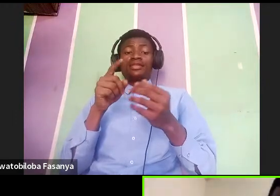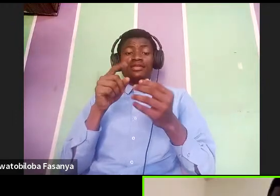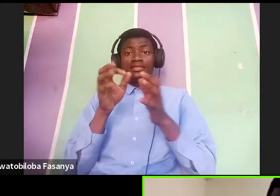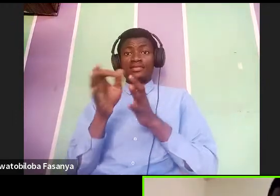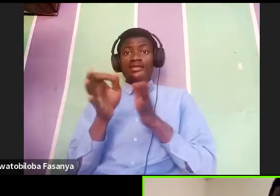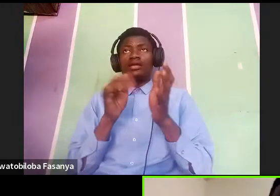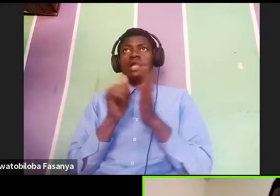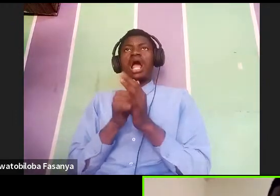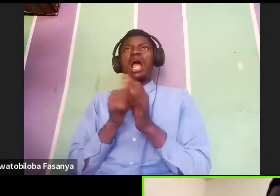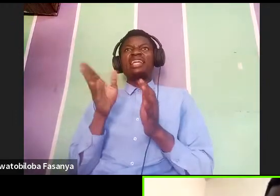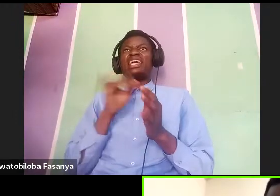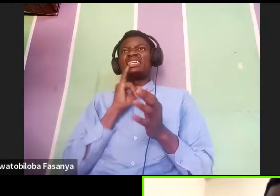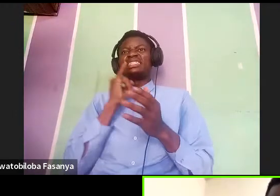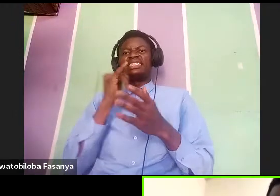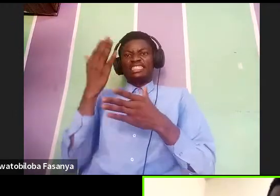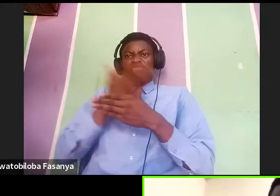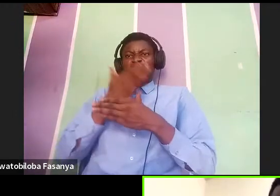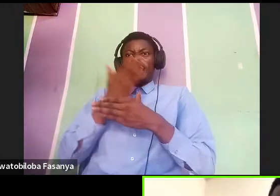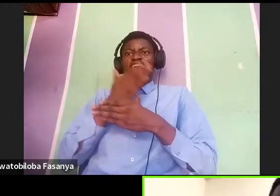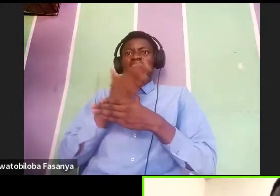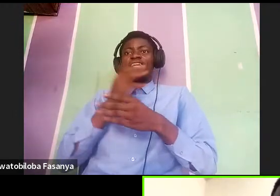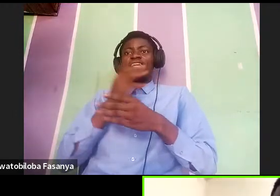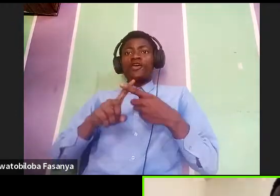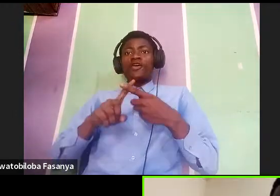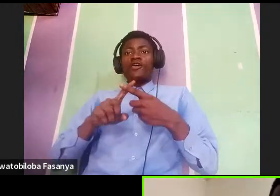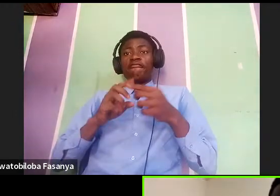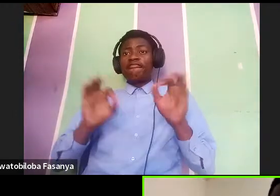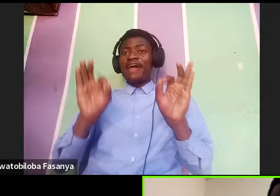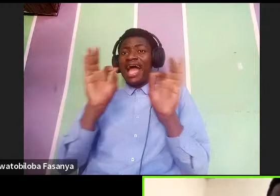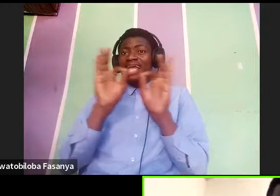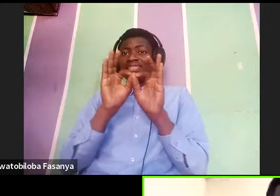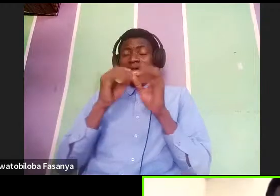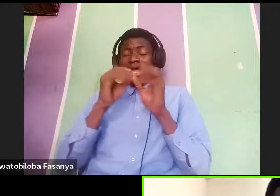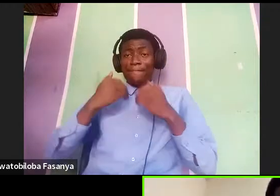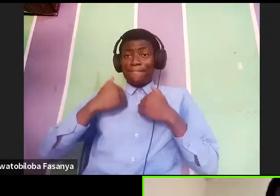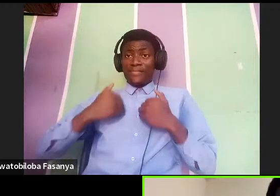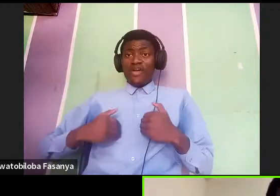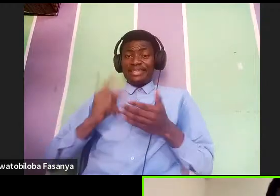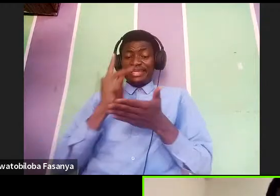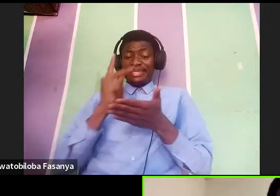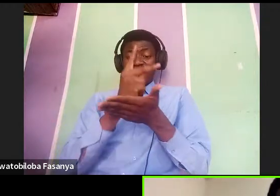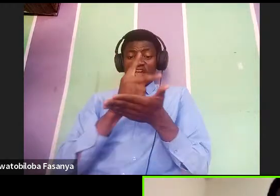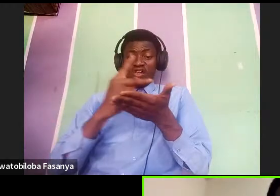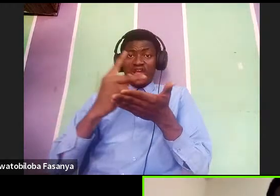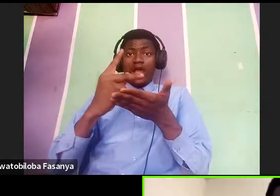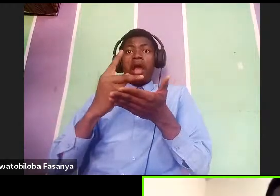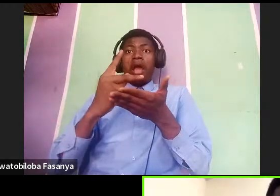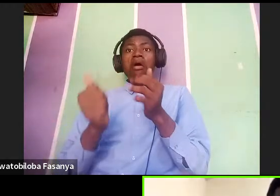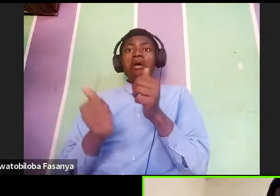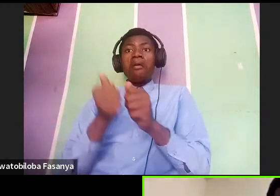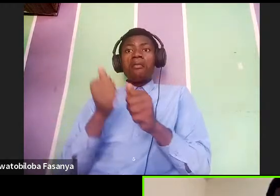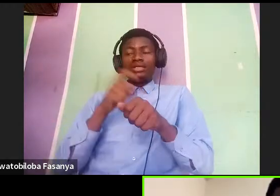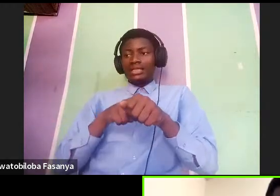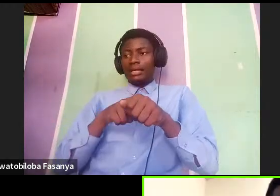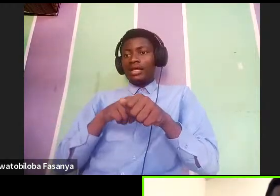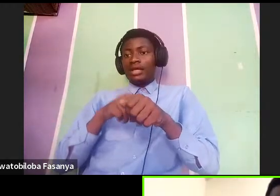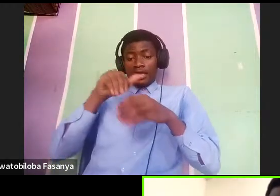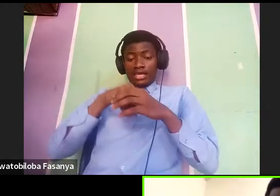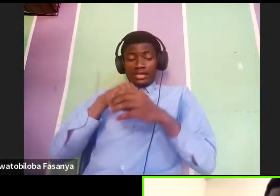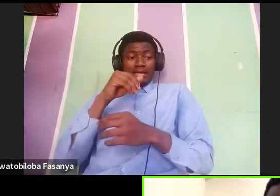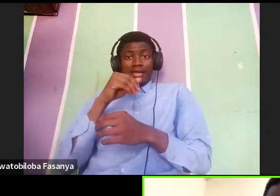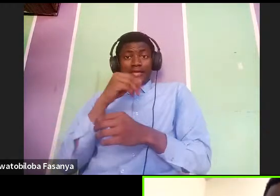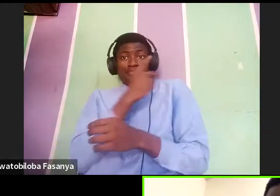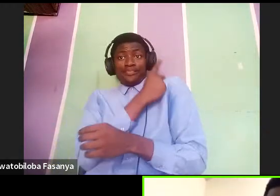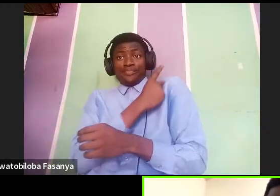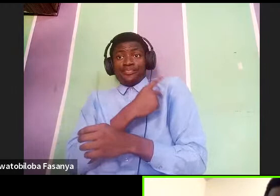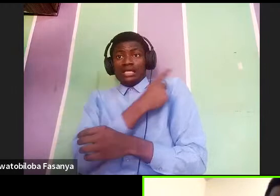vital organs or any part of the body. So most times it's putting in the patient's words, it's things in regarding to